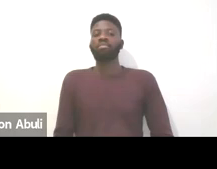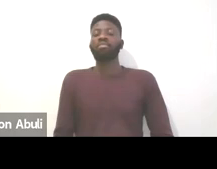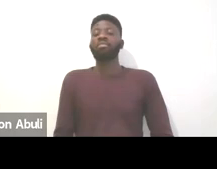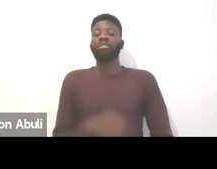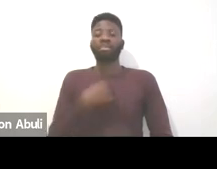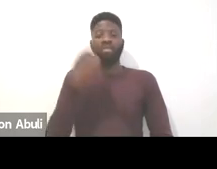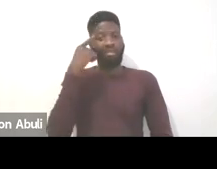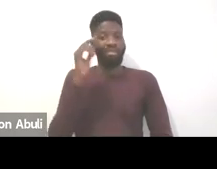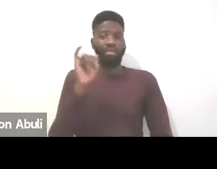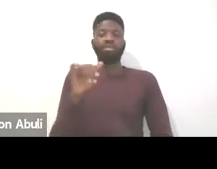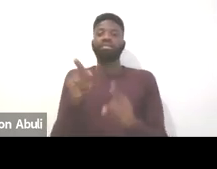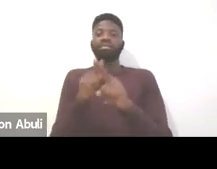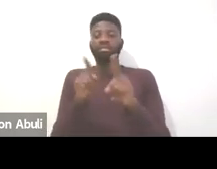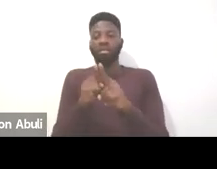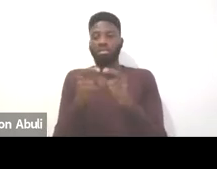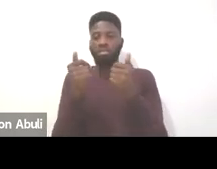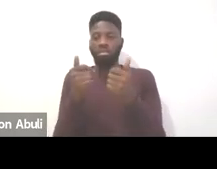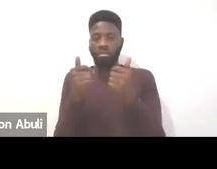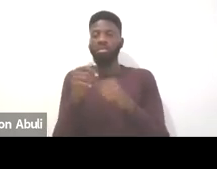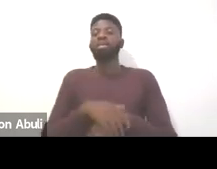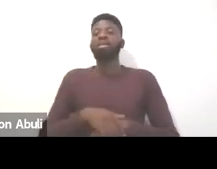is also well noted. Patrick?